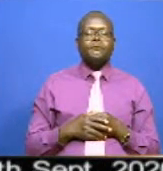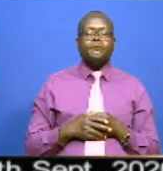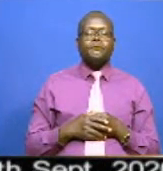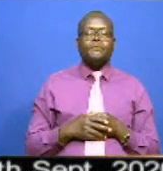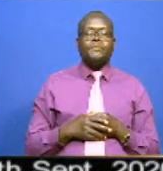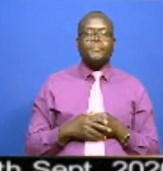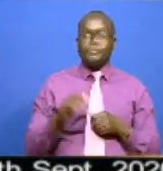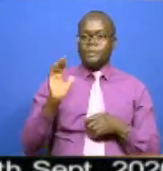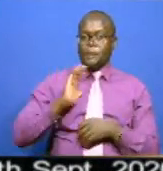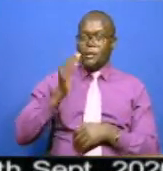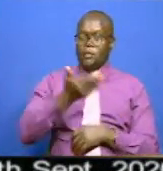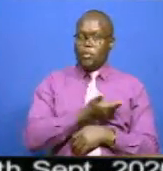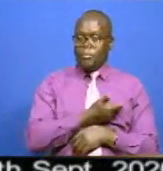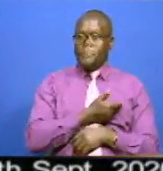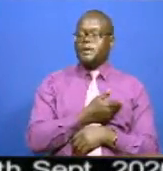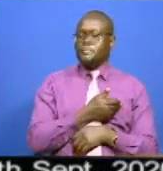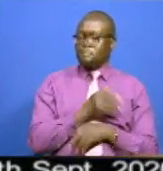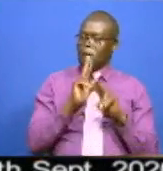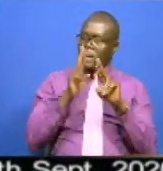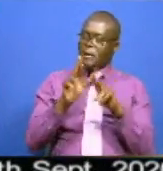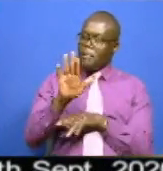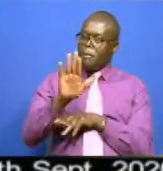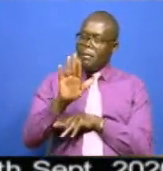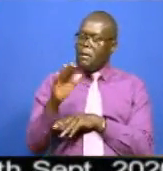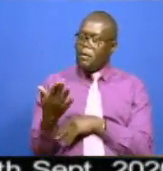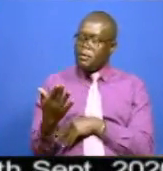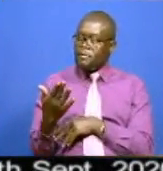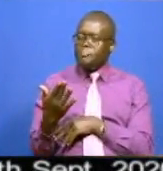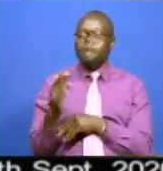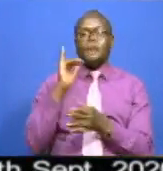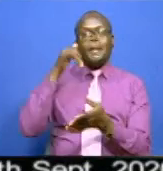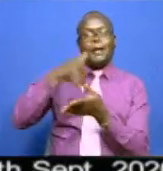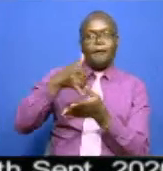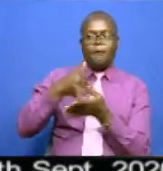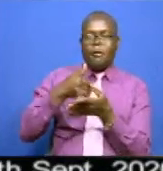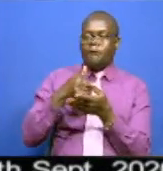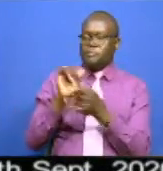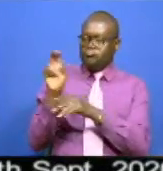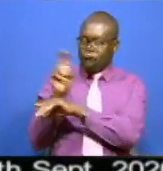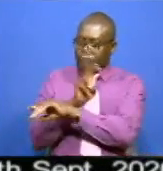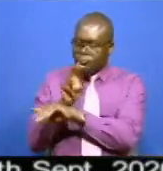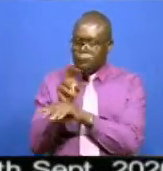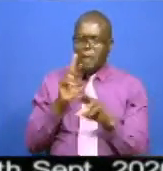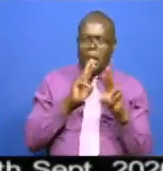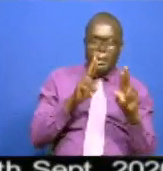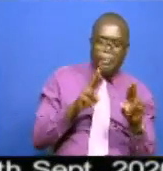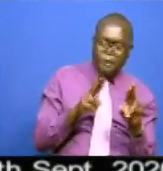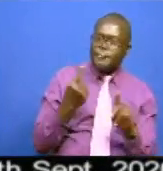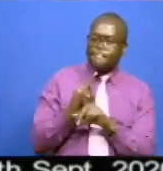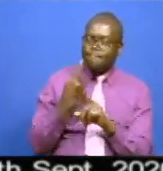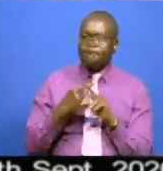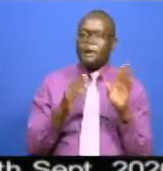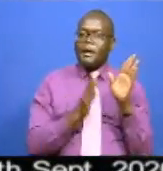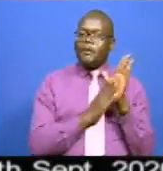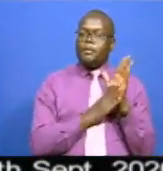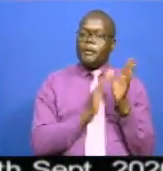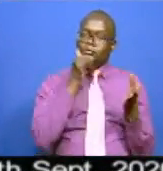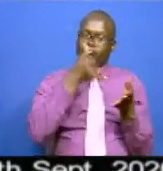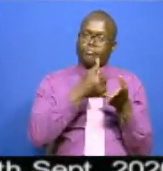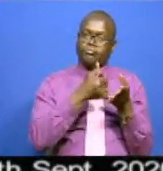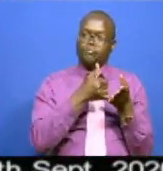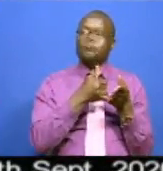The committee's report contained observations, findings, and recommendations to